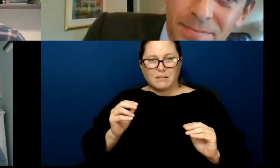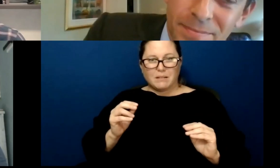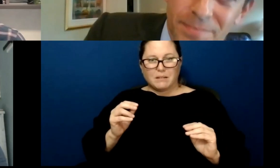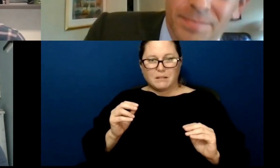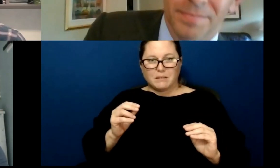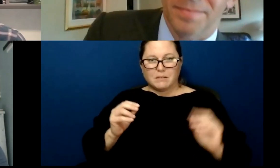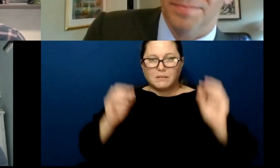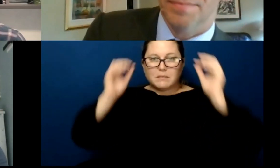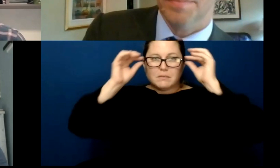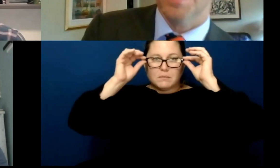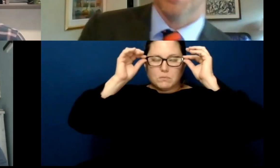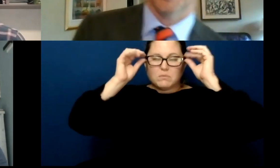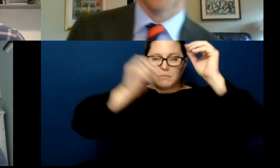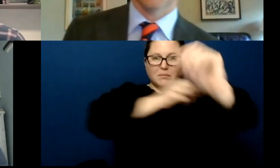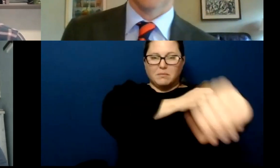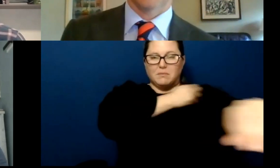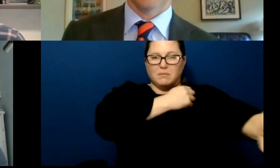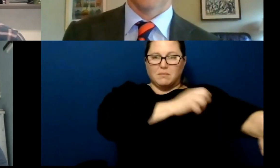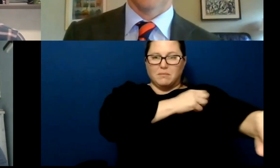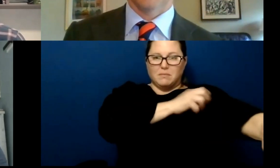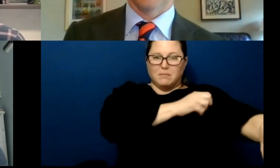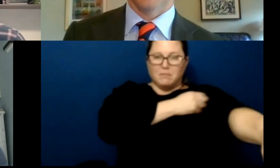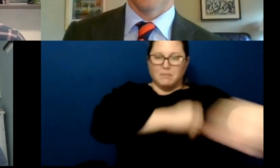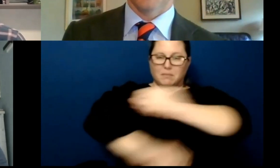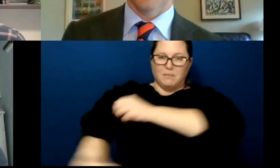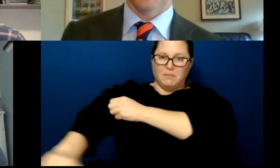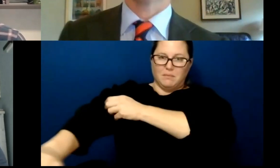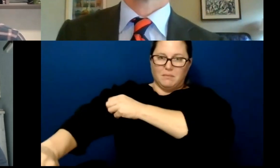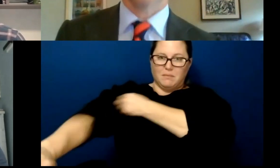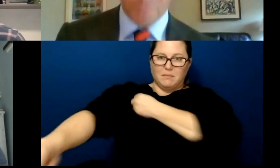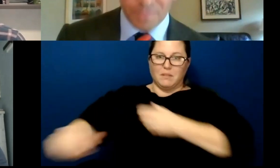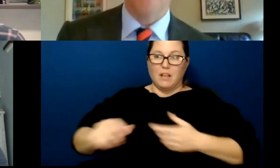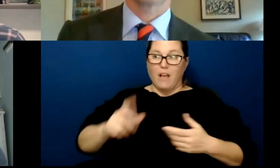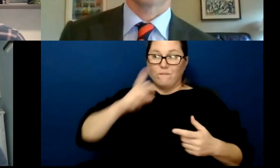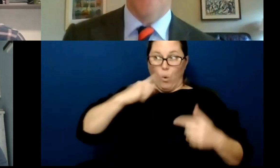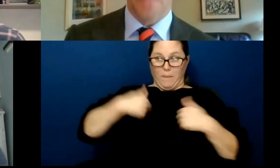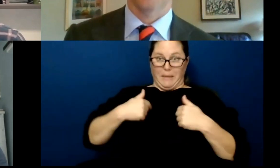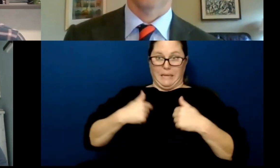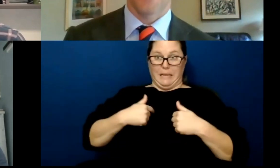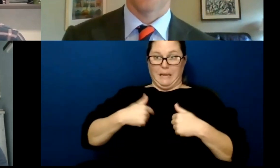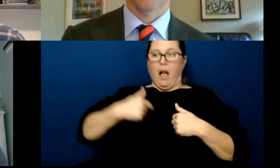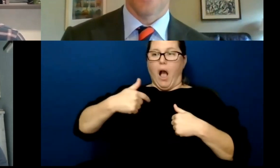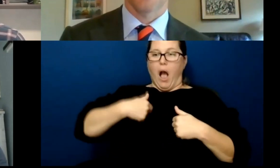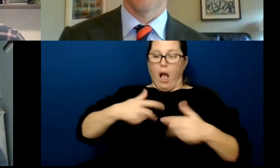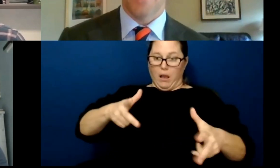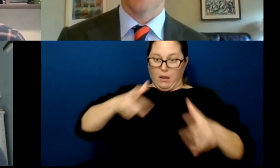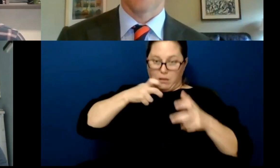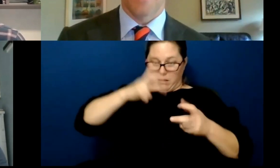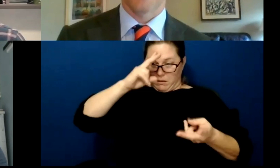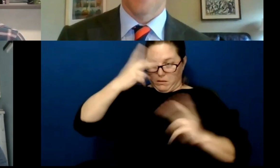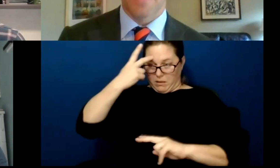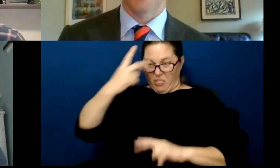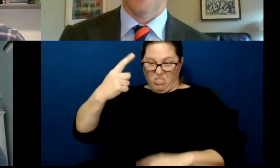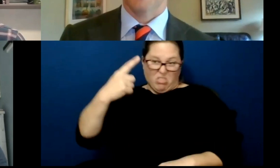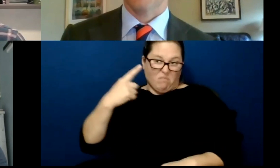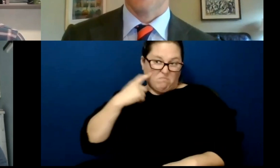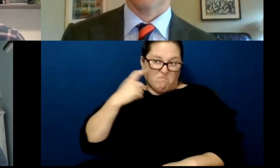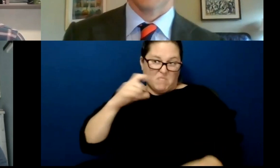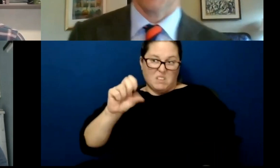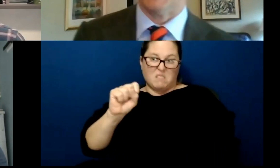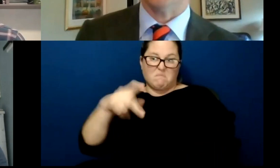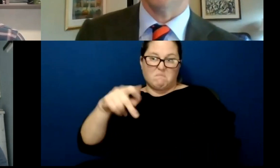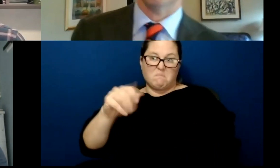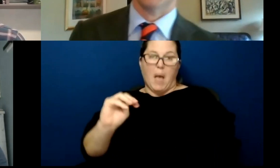Actually, in actuality, to me, it probably says it's a spam message. And so I will probably delete it or send it to my